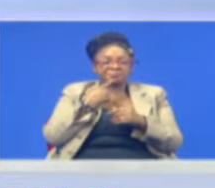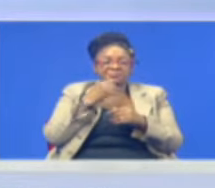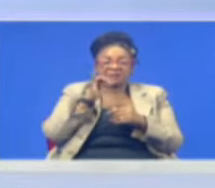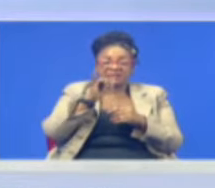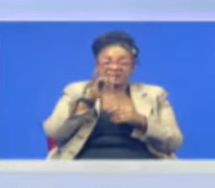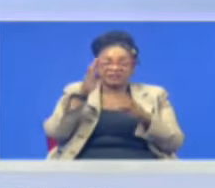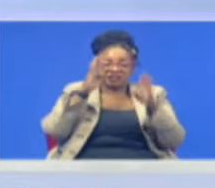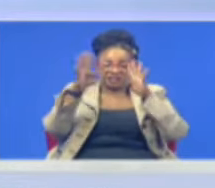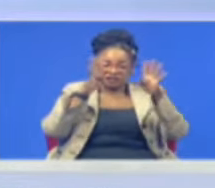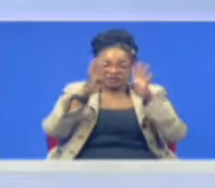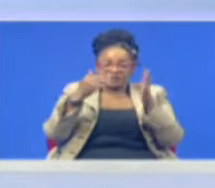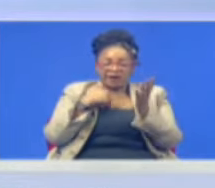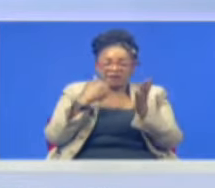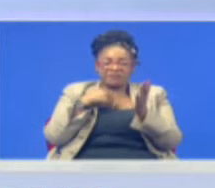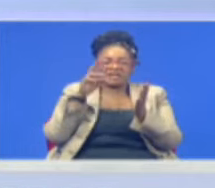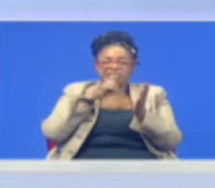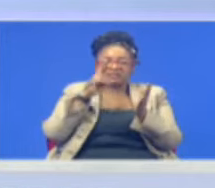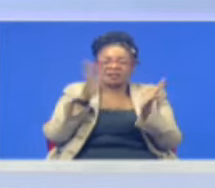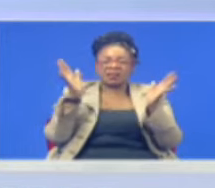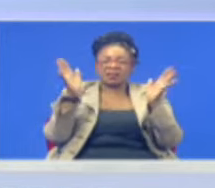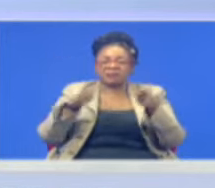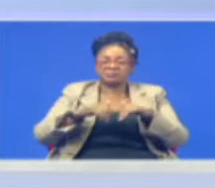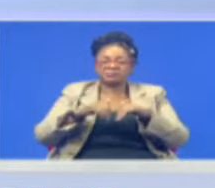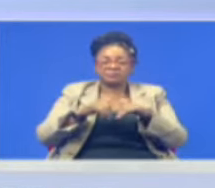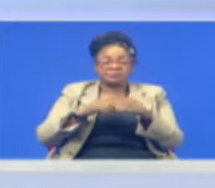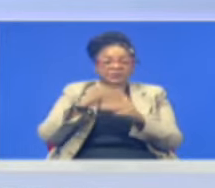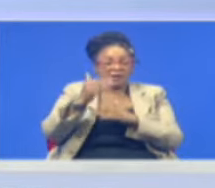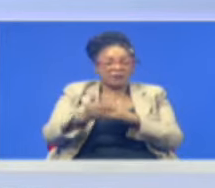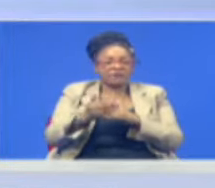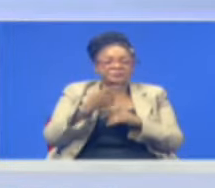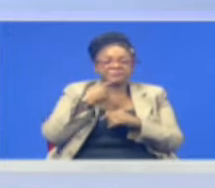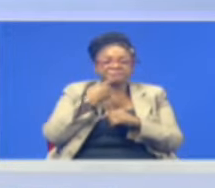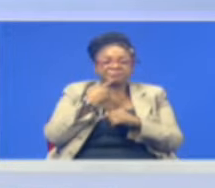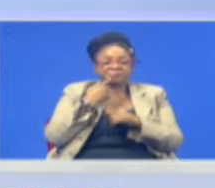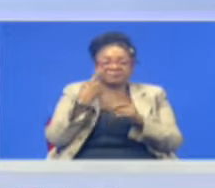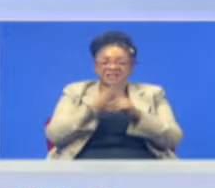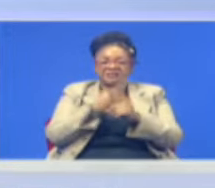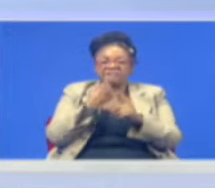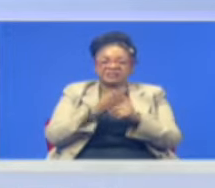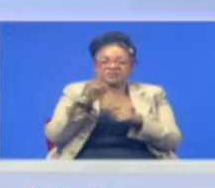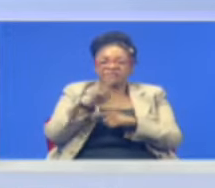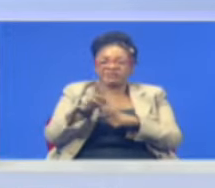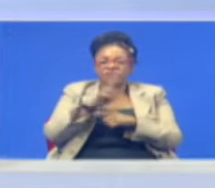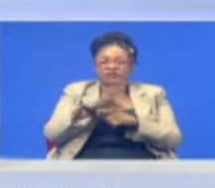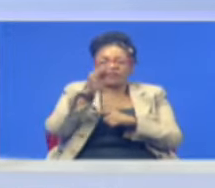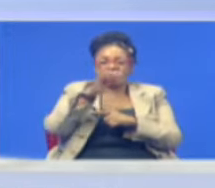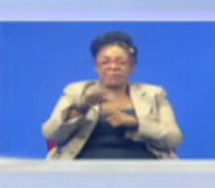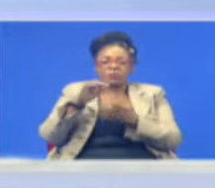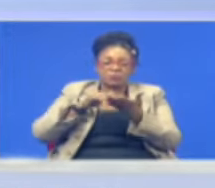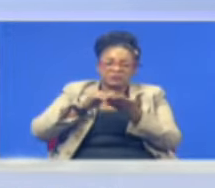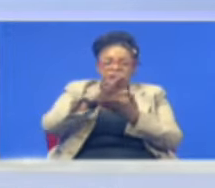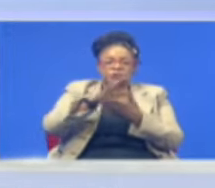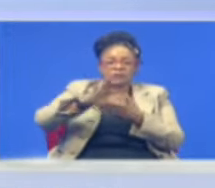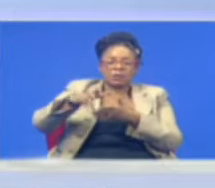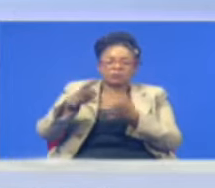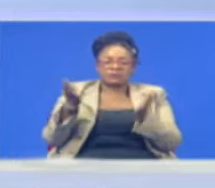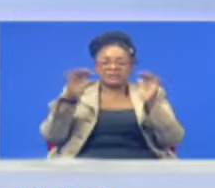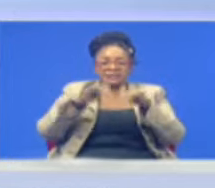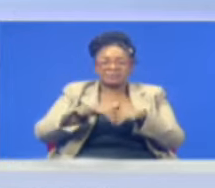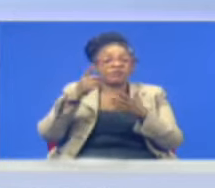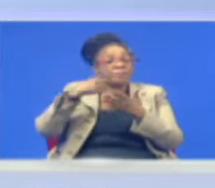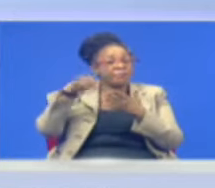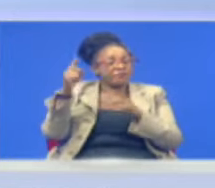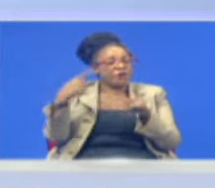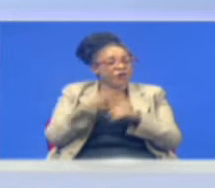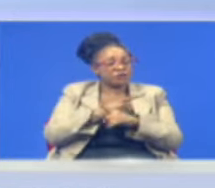is facing the risk of collapsing after it emerged that different versions of the bill were sent to the county assemblies for approval contrary